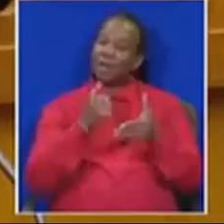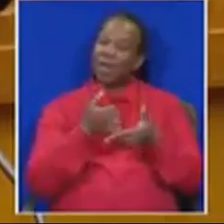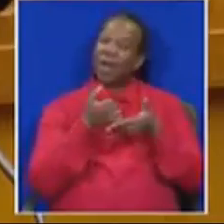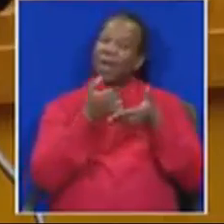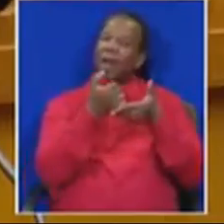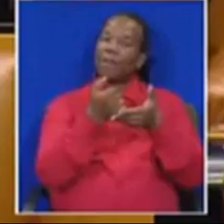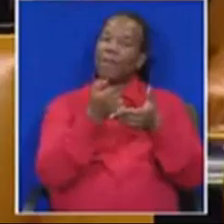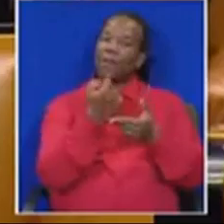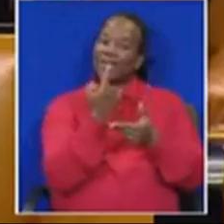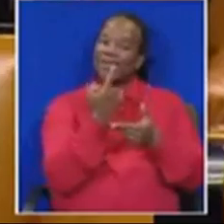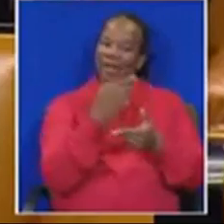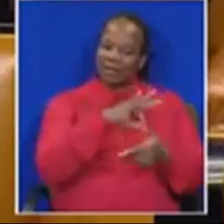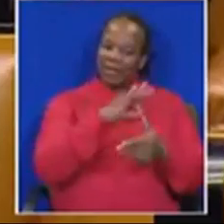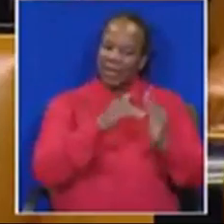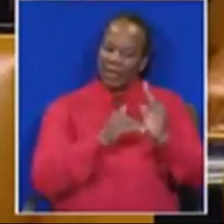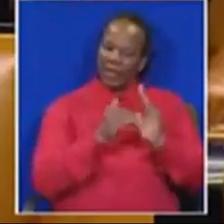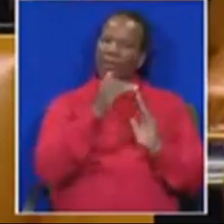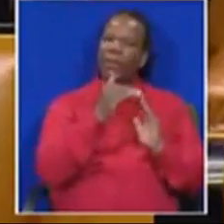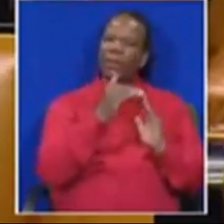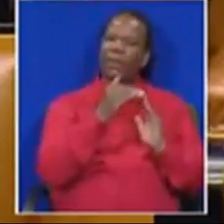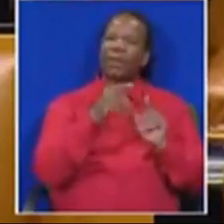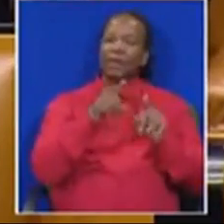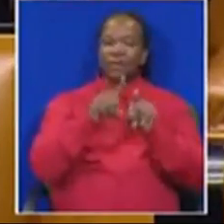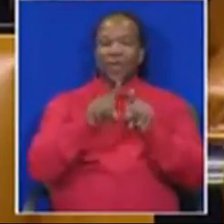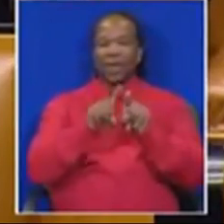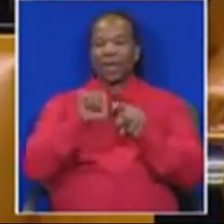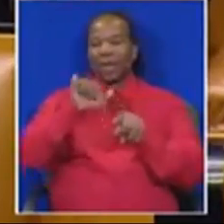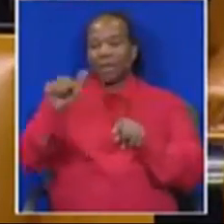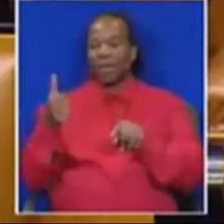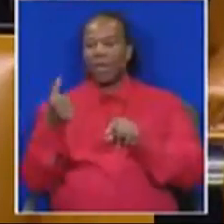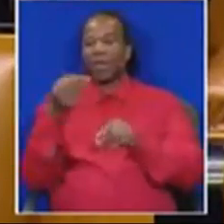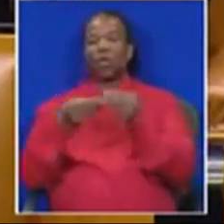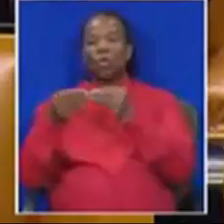of families and to increase the competitiveness of our economy.